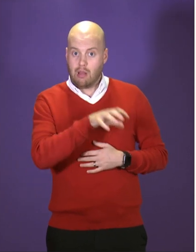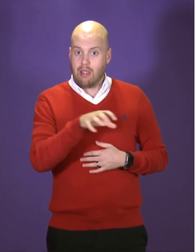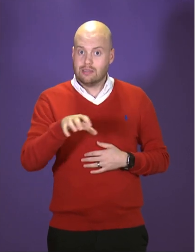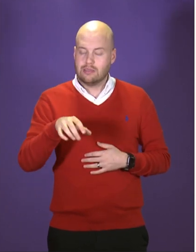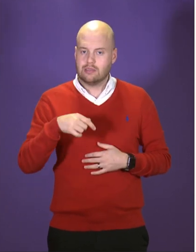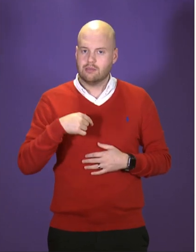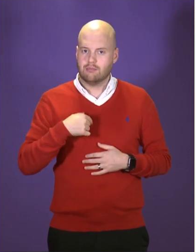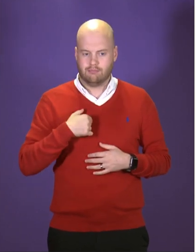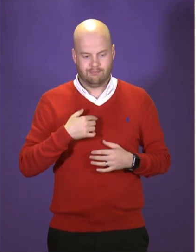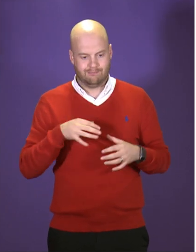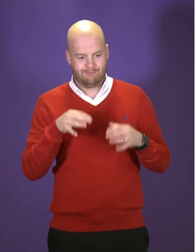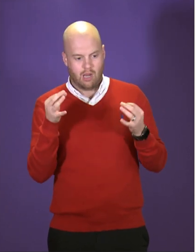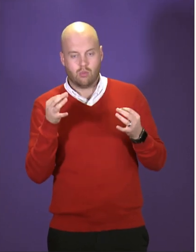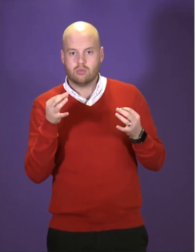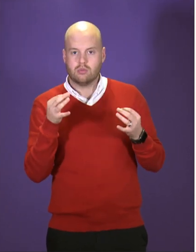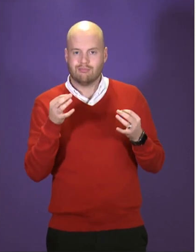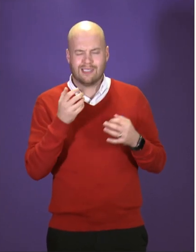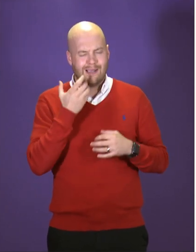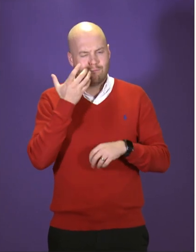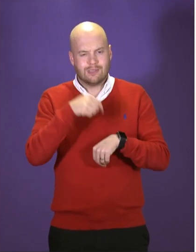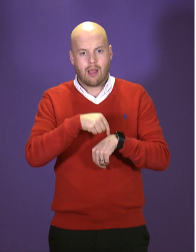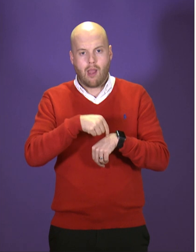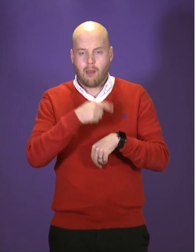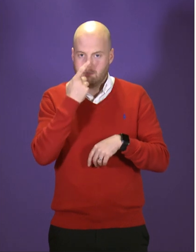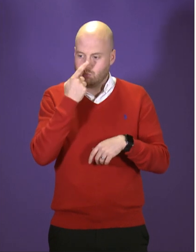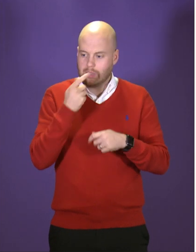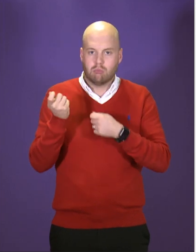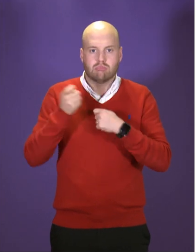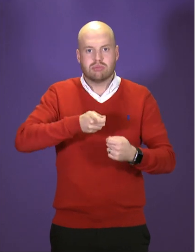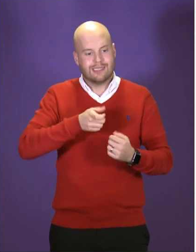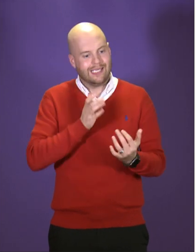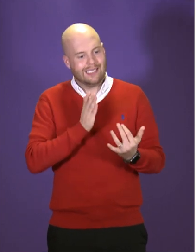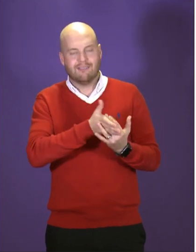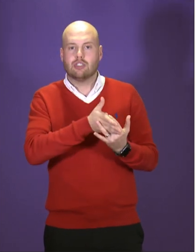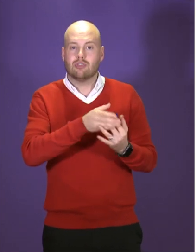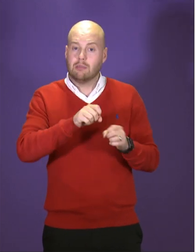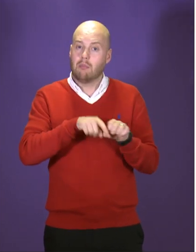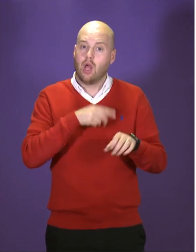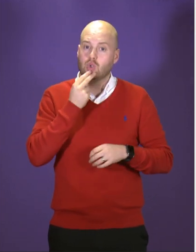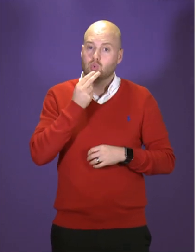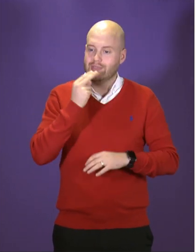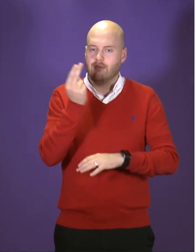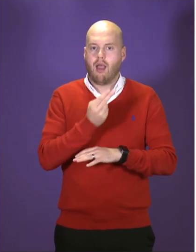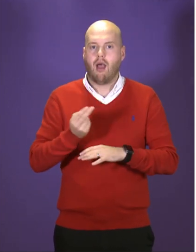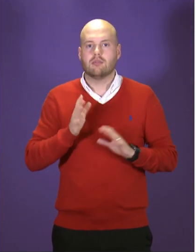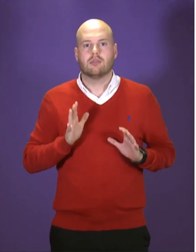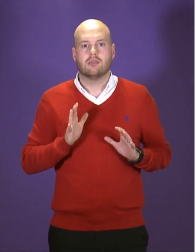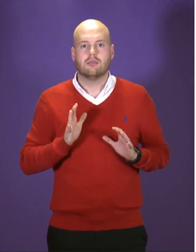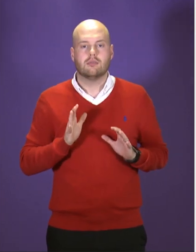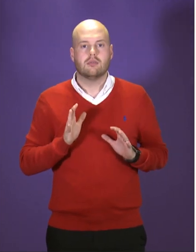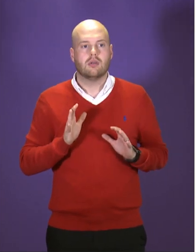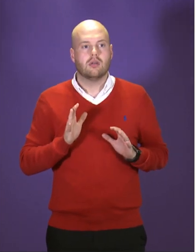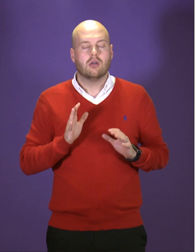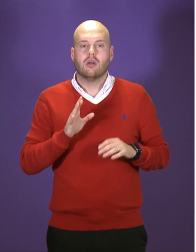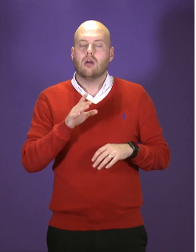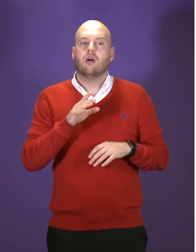that every time we're able to bring an intervention of the arts and make an investment, it changes the lives of the people,